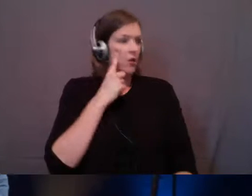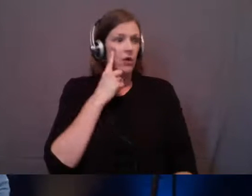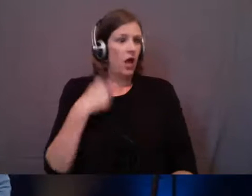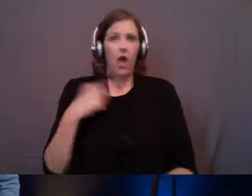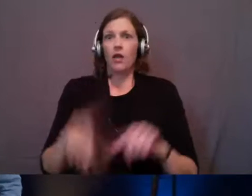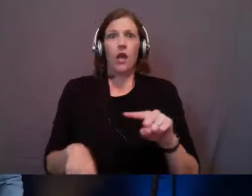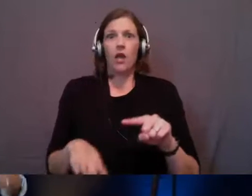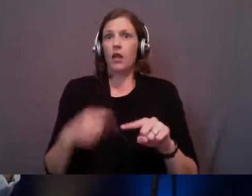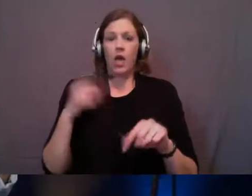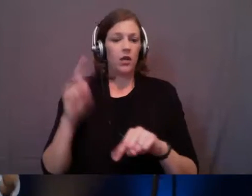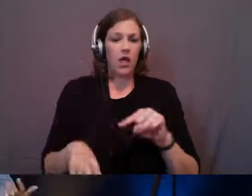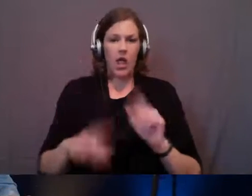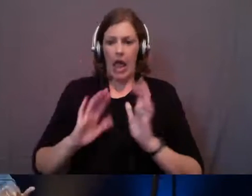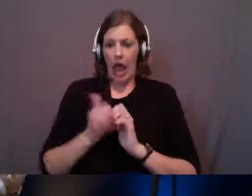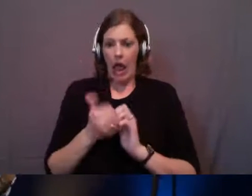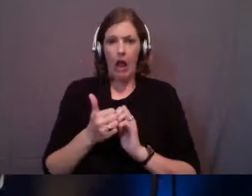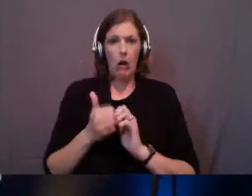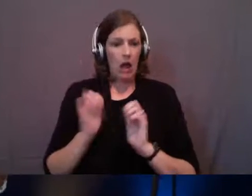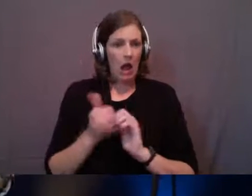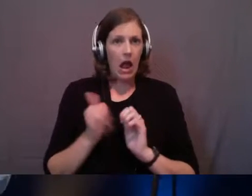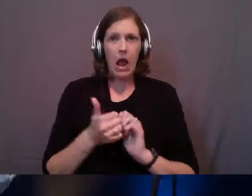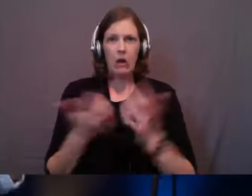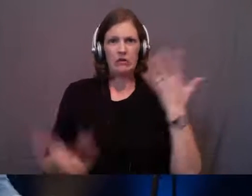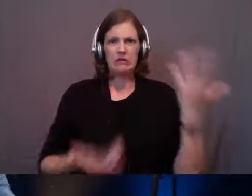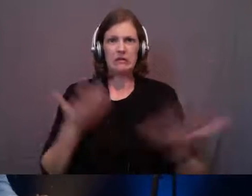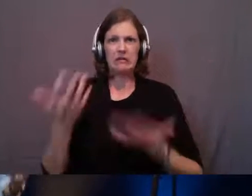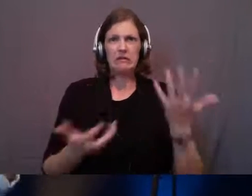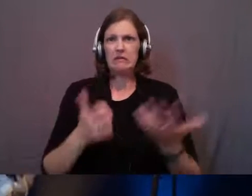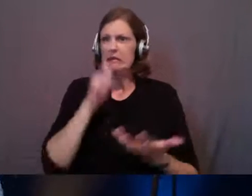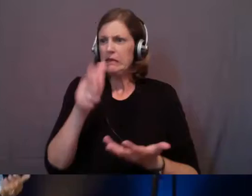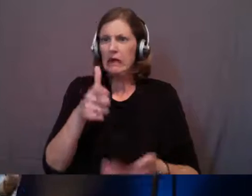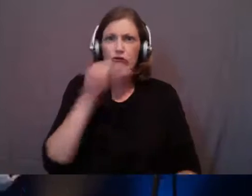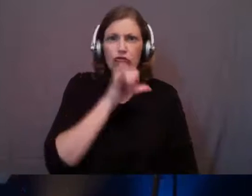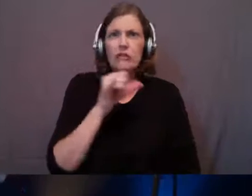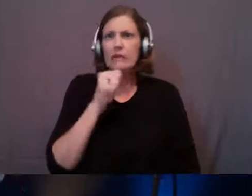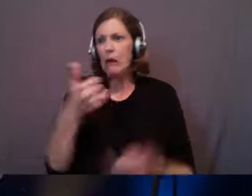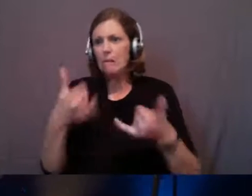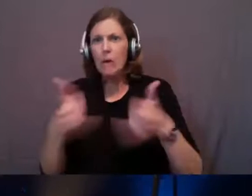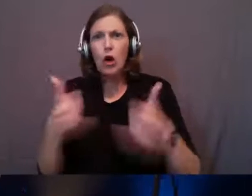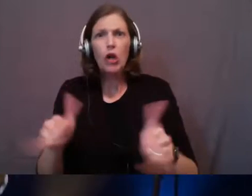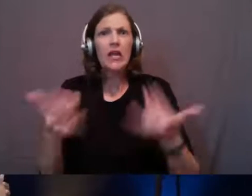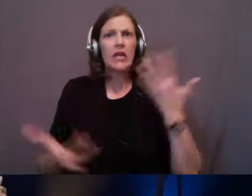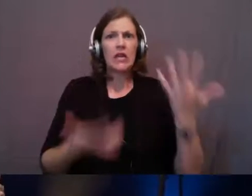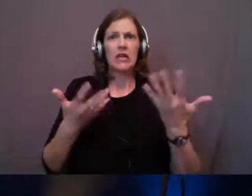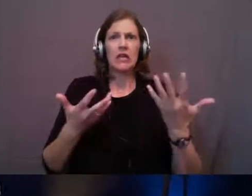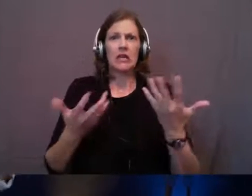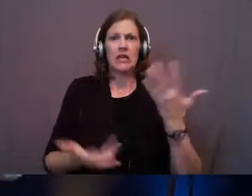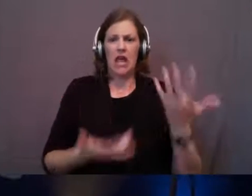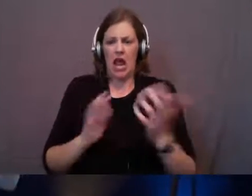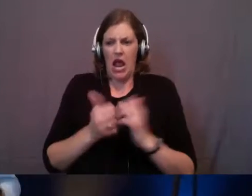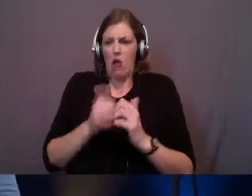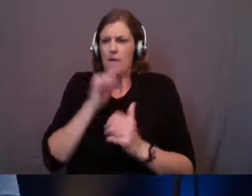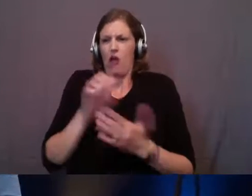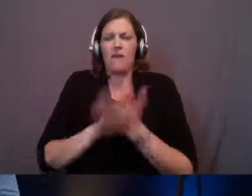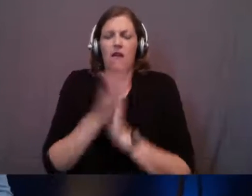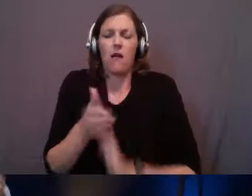do this. How am I going to do this? How am I not going to drink anymore and party? How am I not going to get into a drunken stupor? How am I